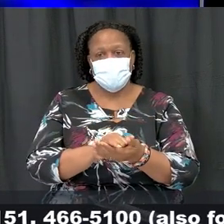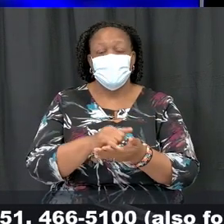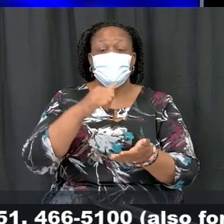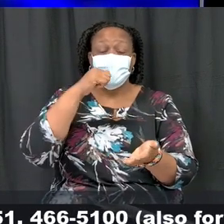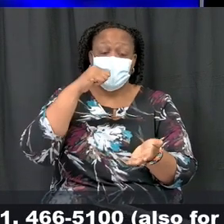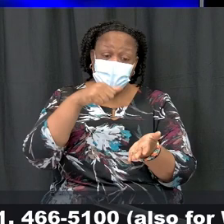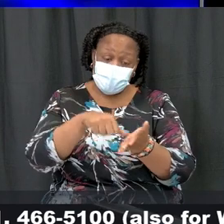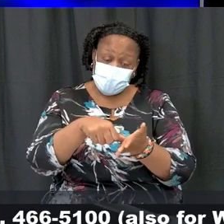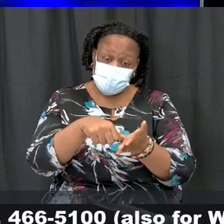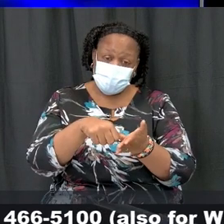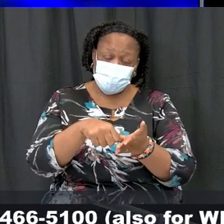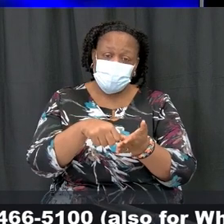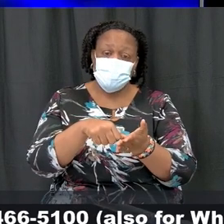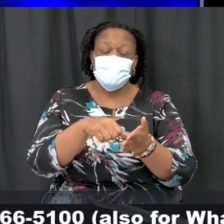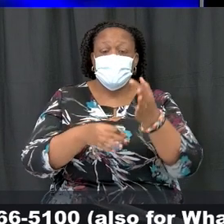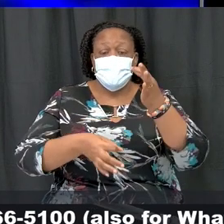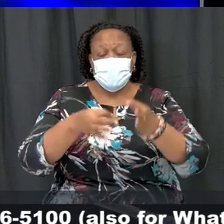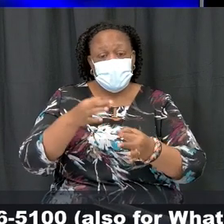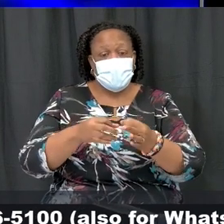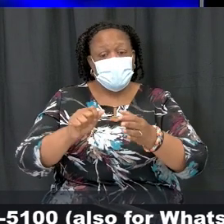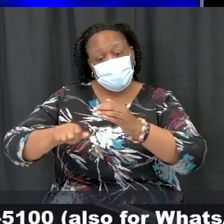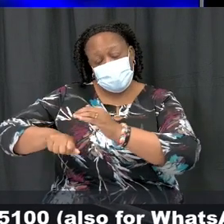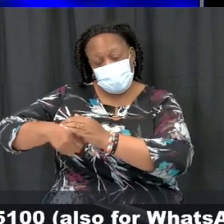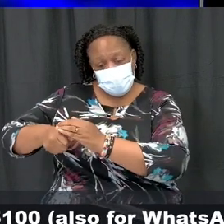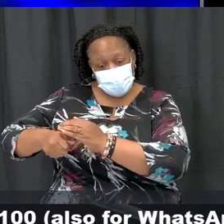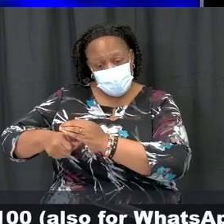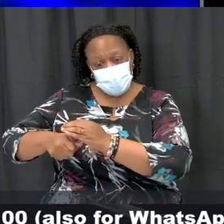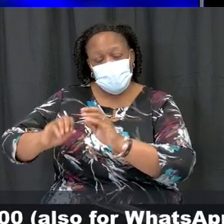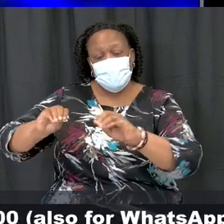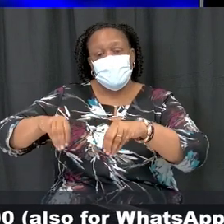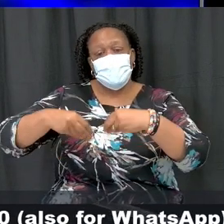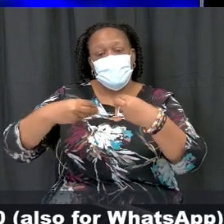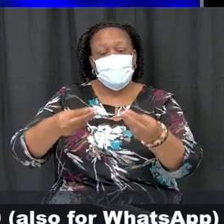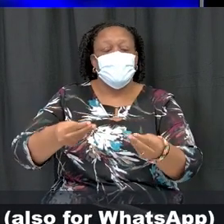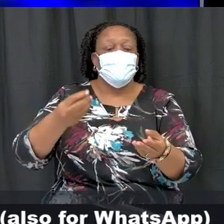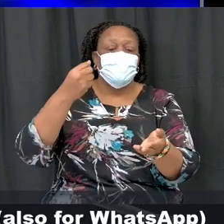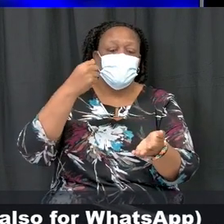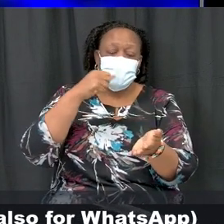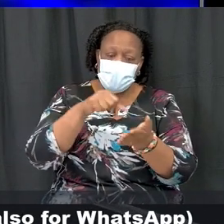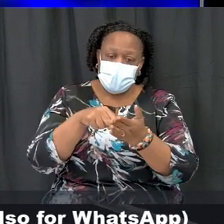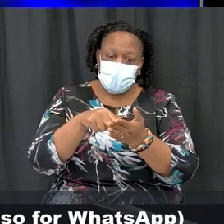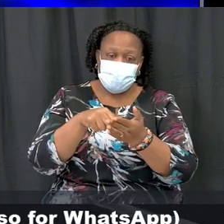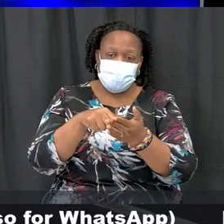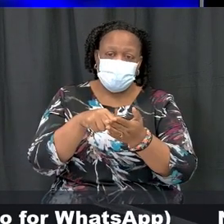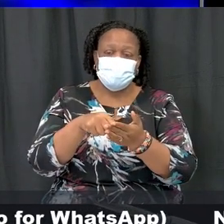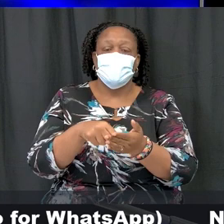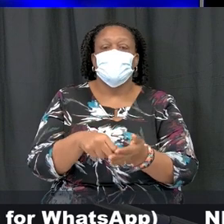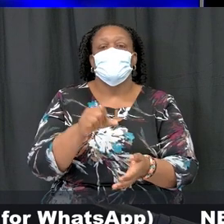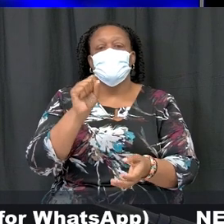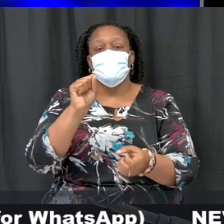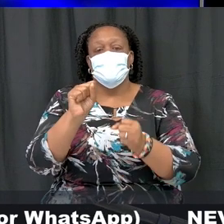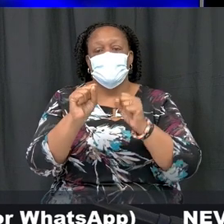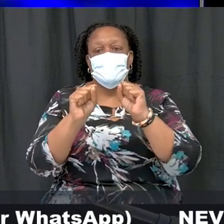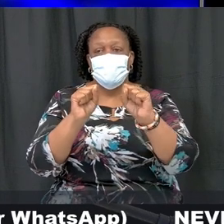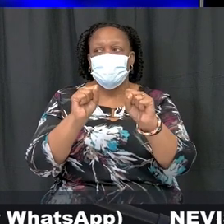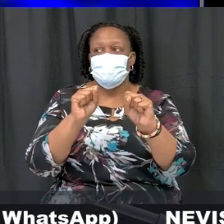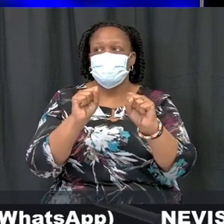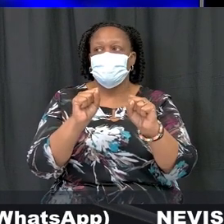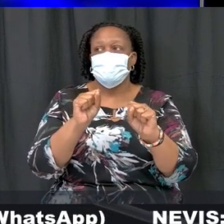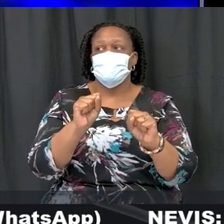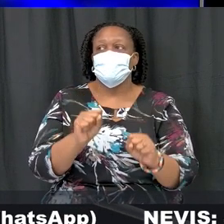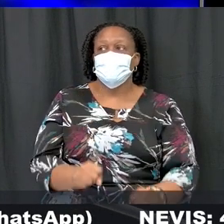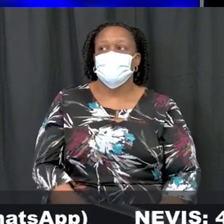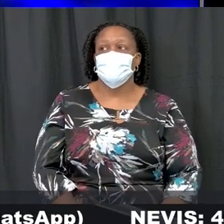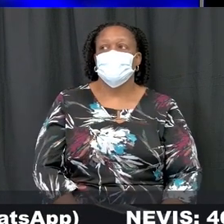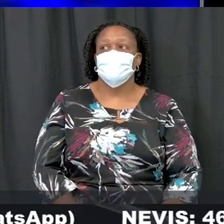I recall correctly. And at that time, I would have indicated that the Social Security Act does speak to